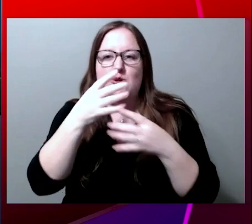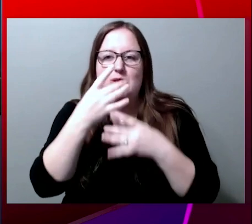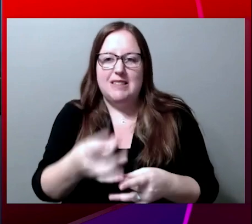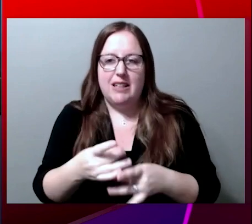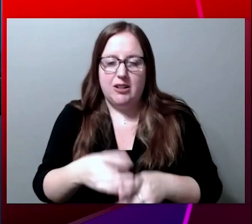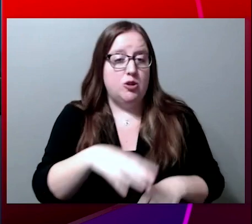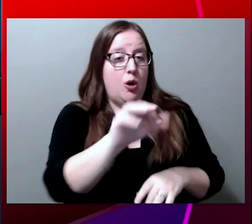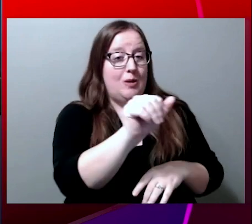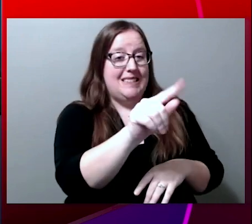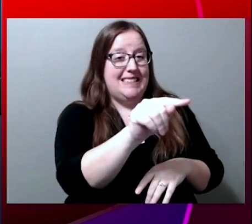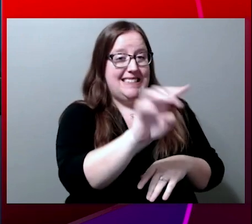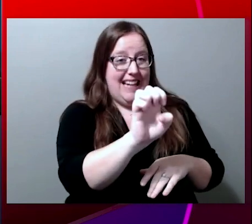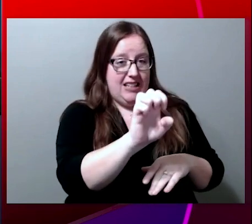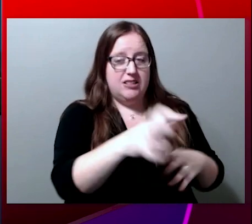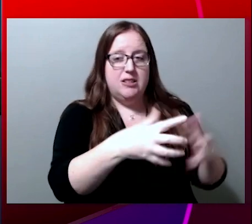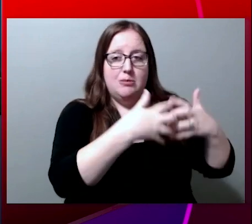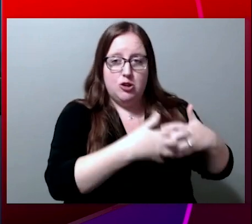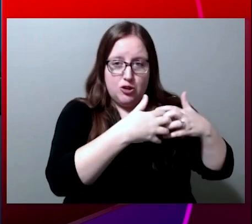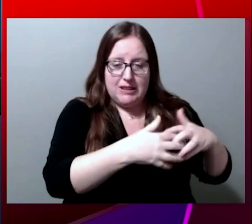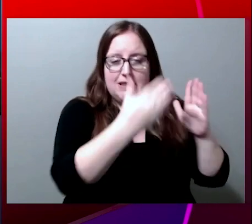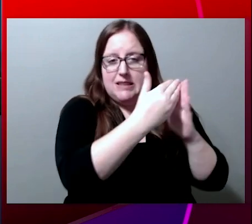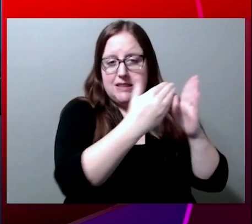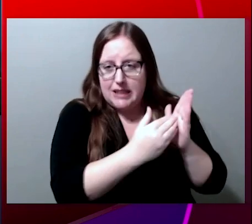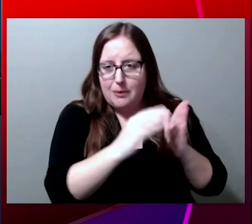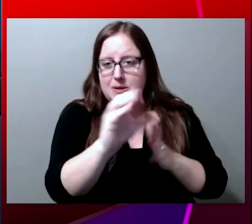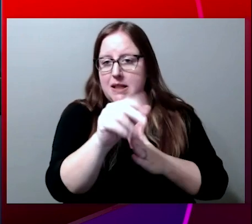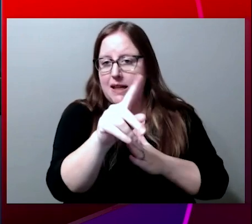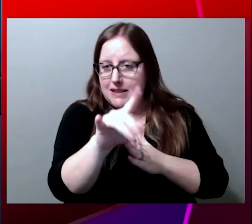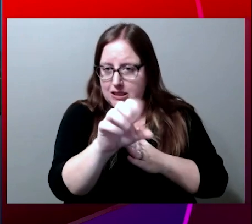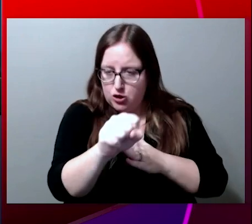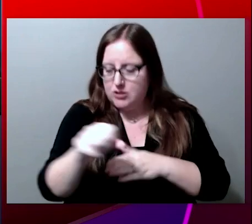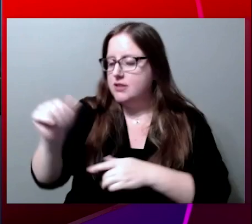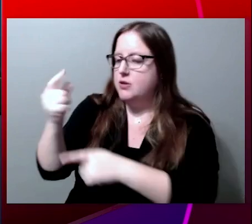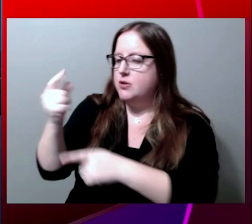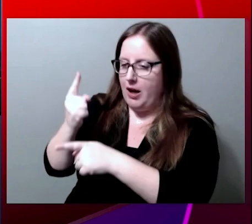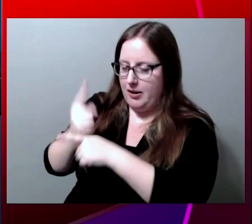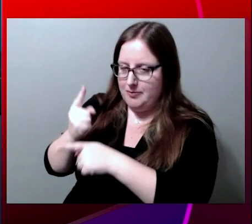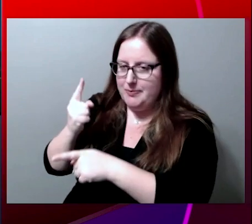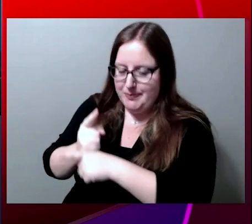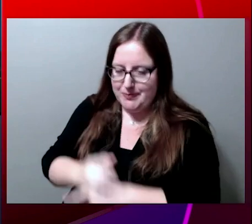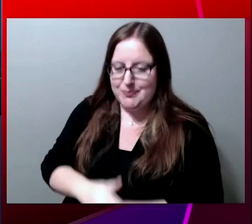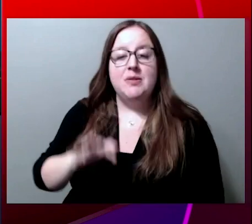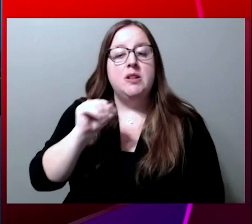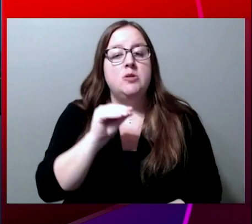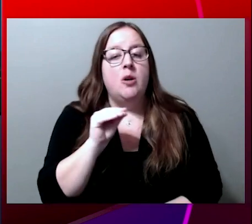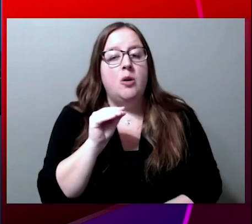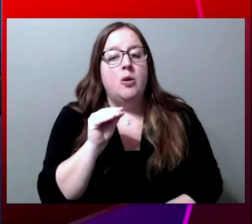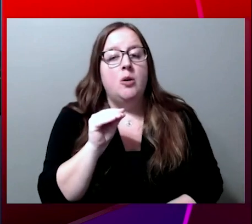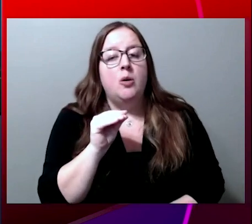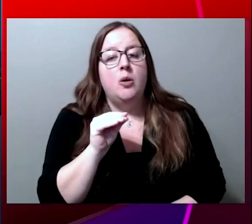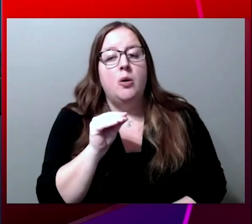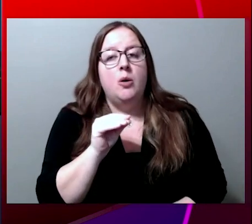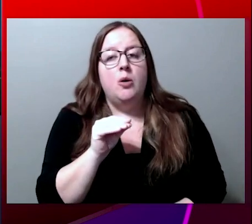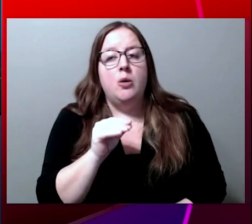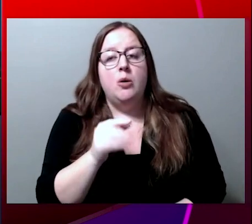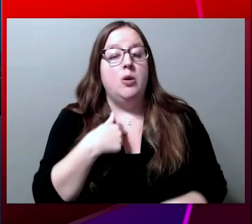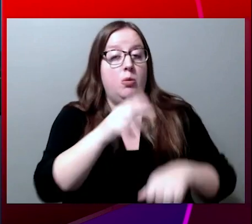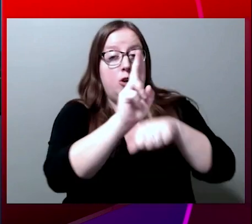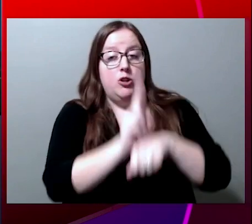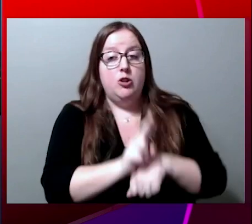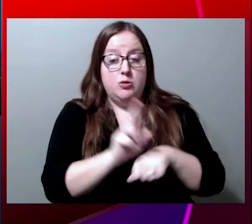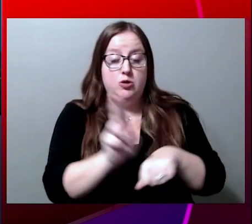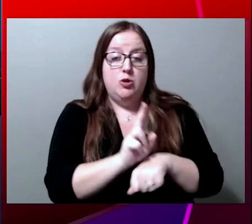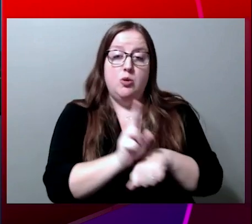right? With steps, conditions, decision trees, etc. That's right. Yeah. Yeah. Yeah. Pretty cool. So we're used to using those